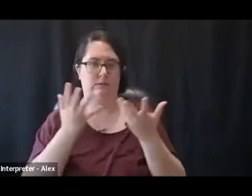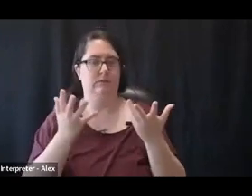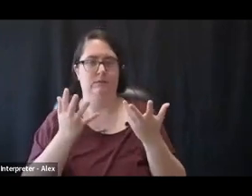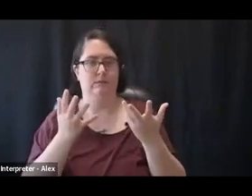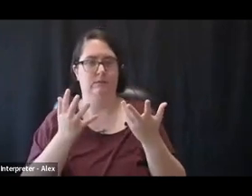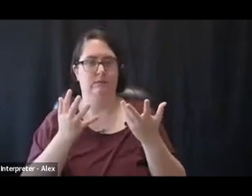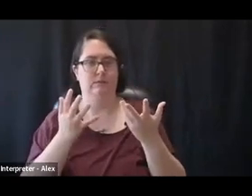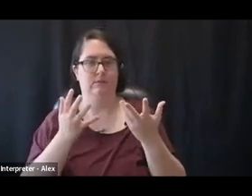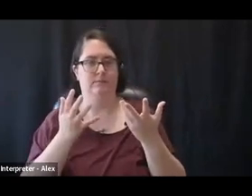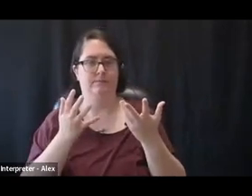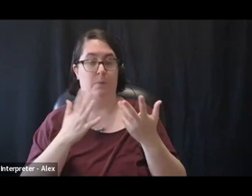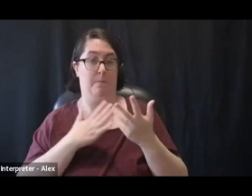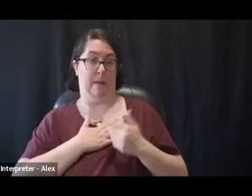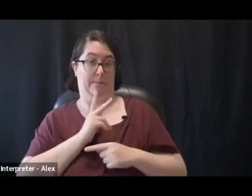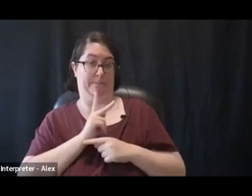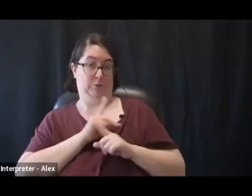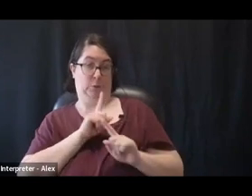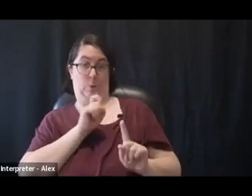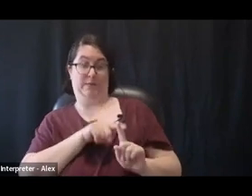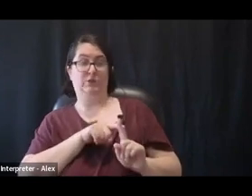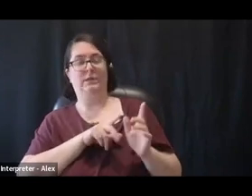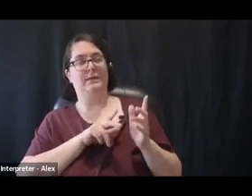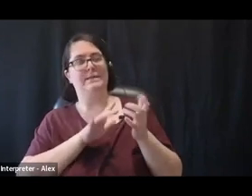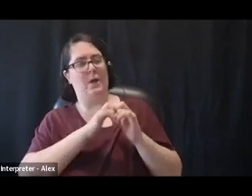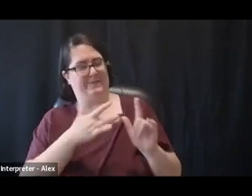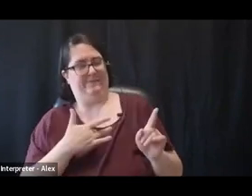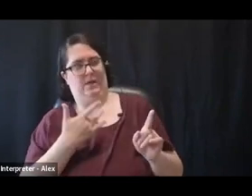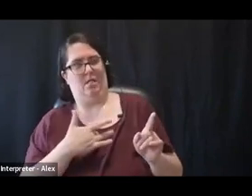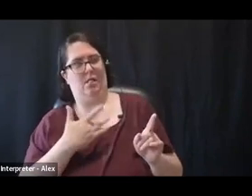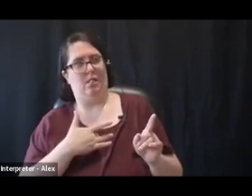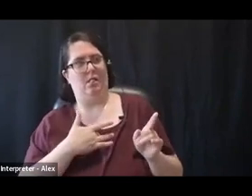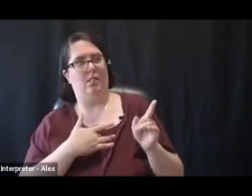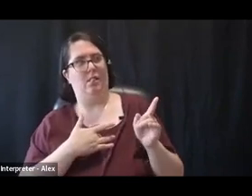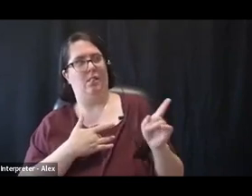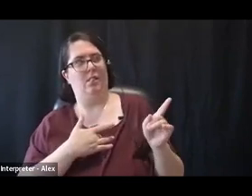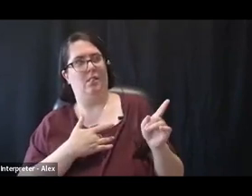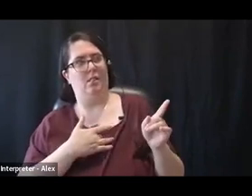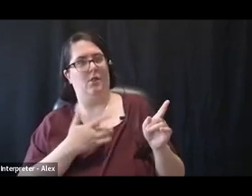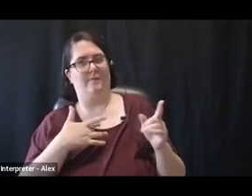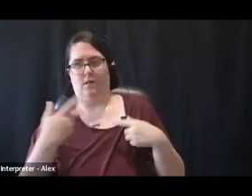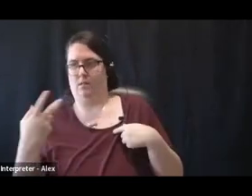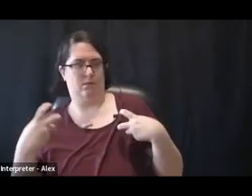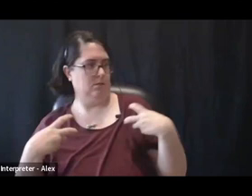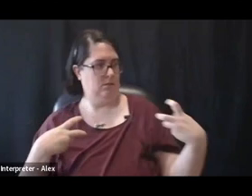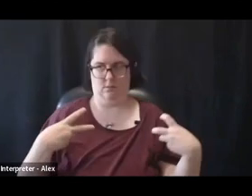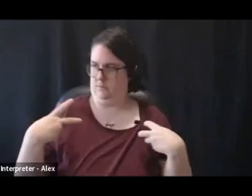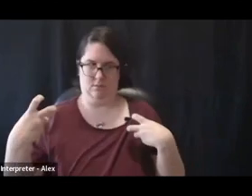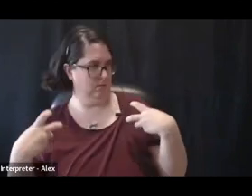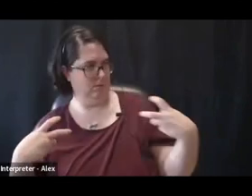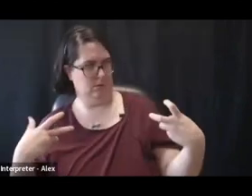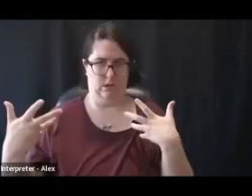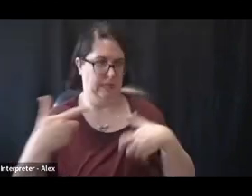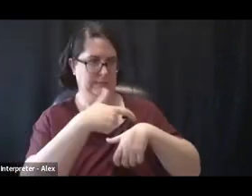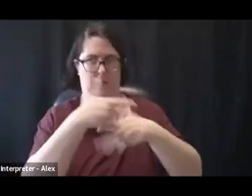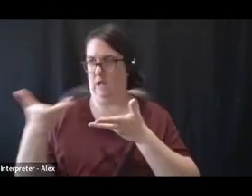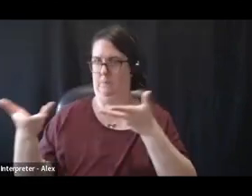I guess my personal question is how does it feel to be kind of pulled in all those directions as you're